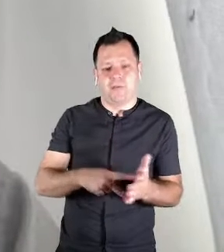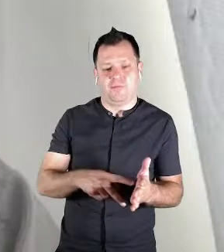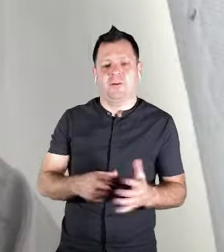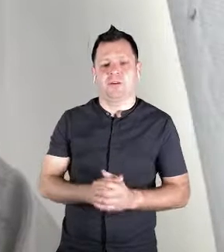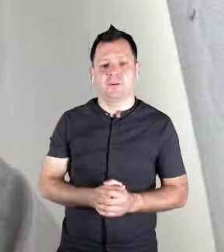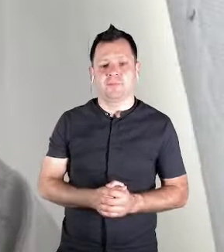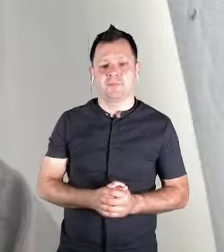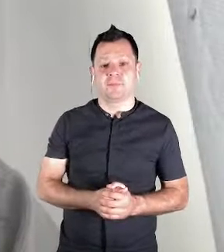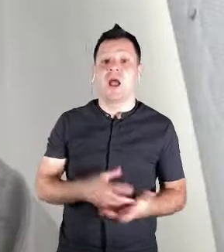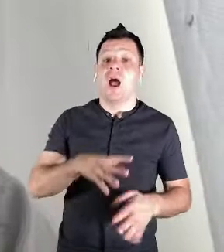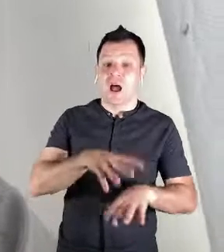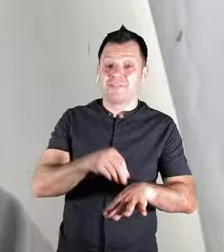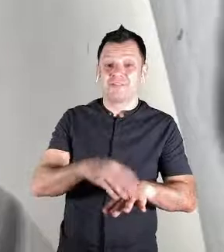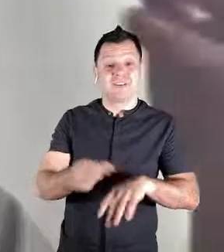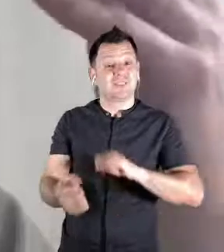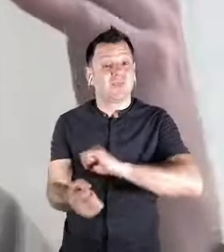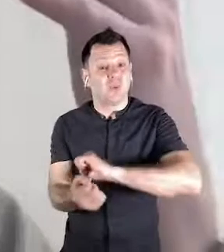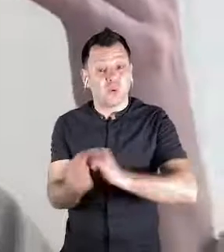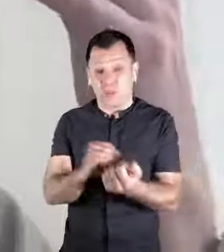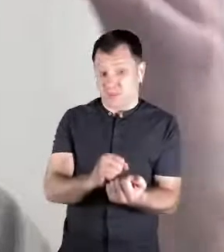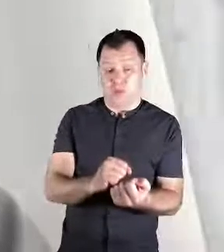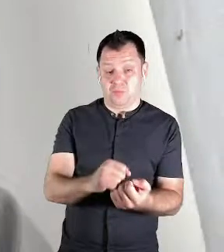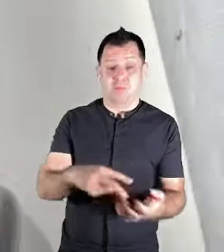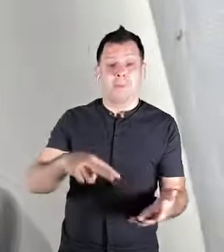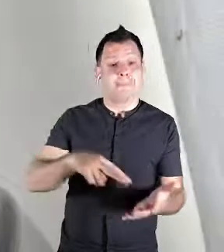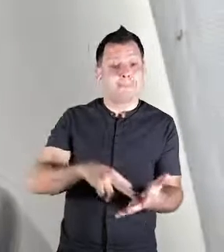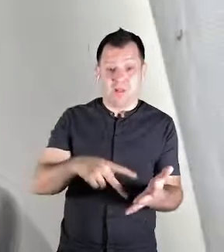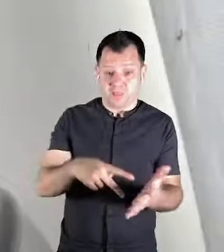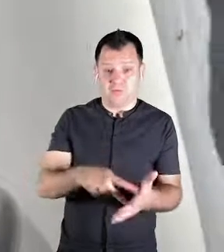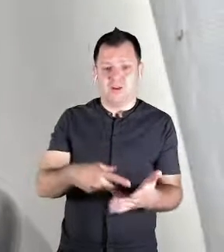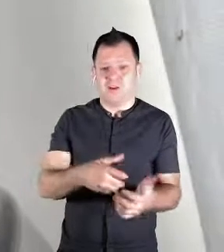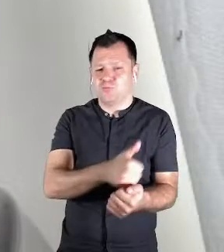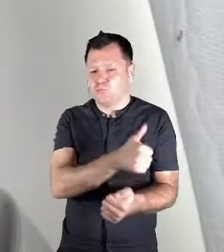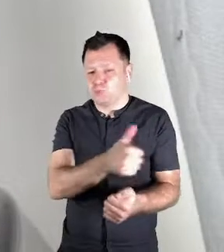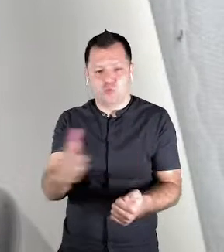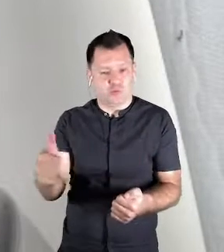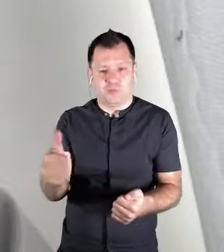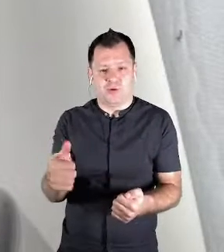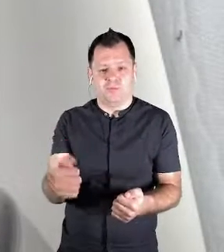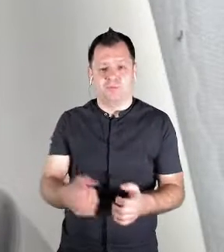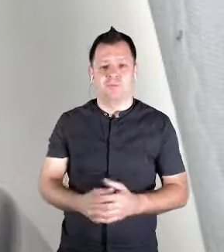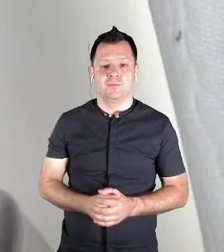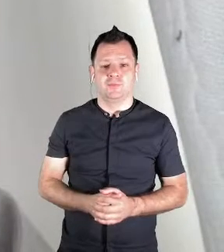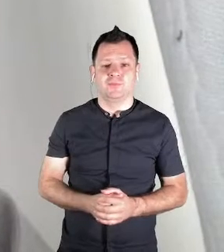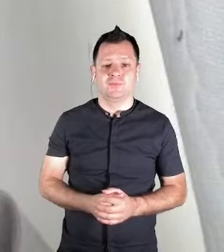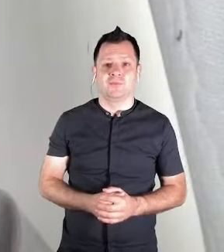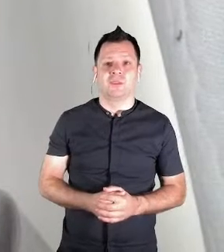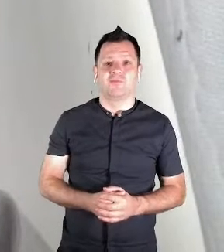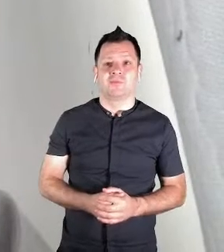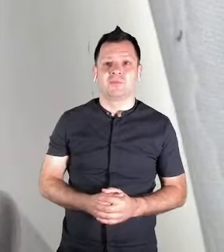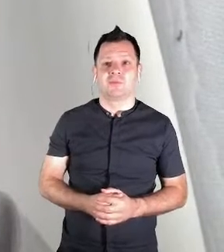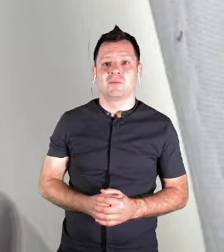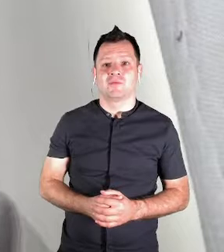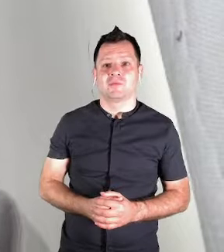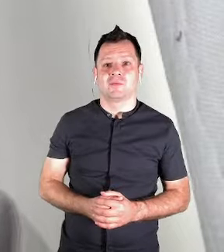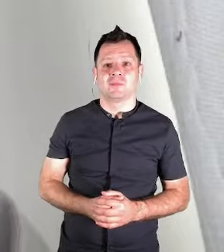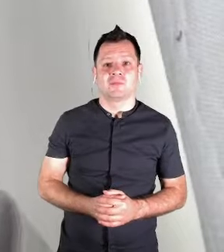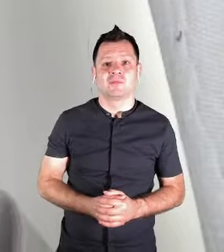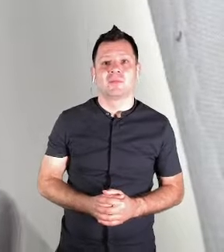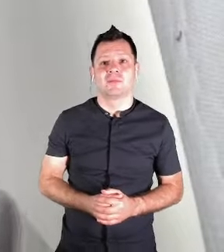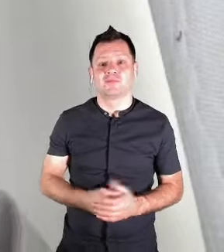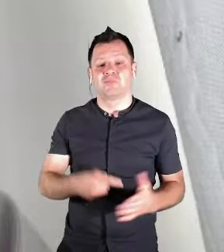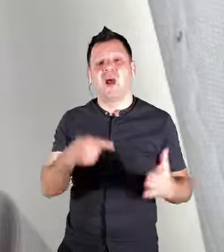but when that's the main thing, you tend to forget